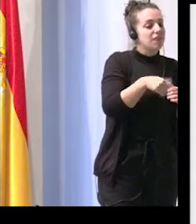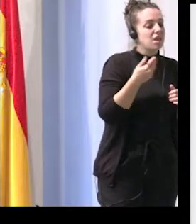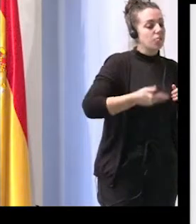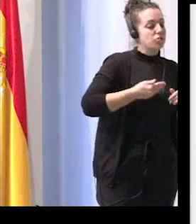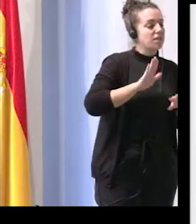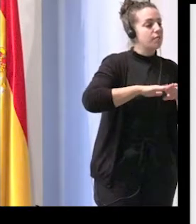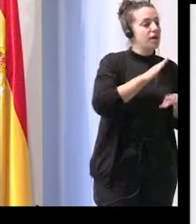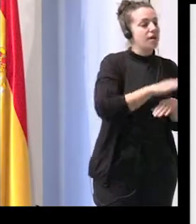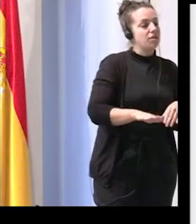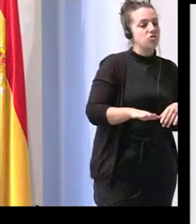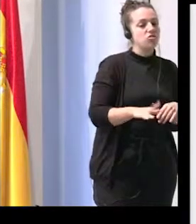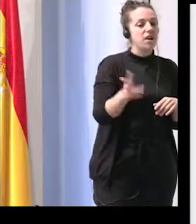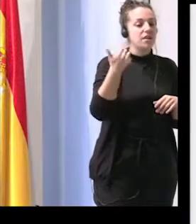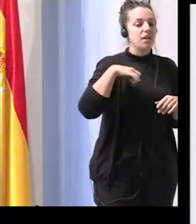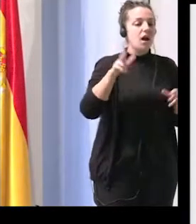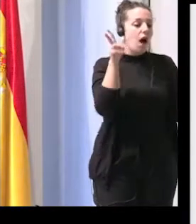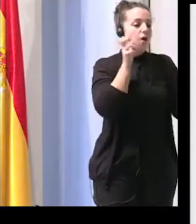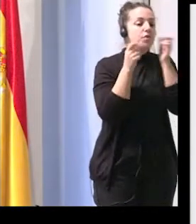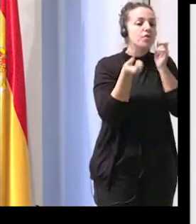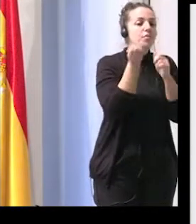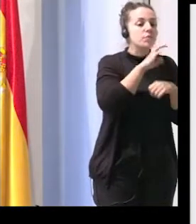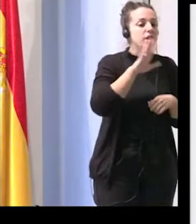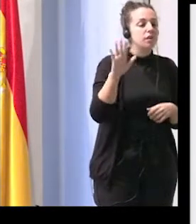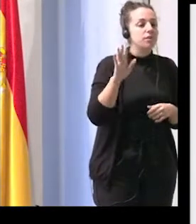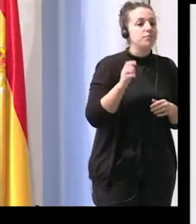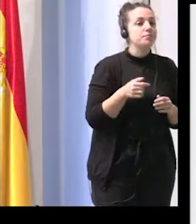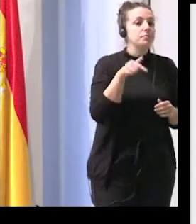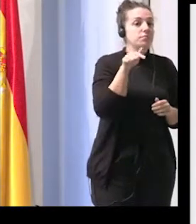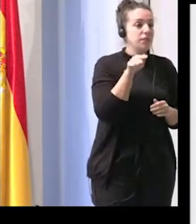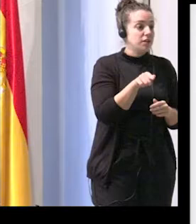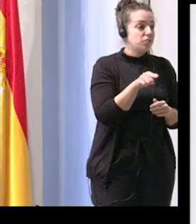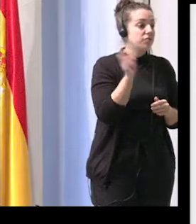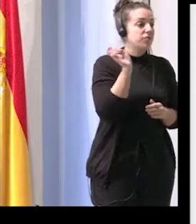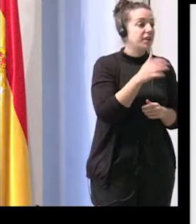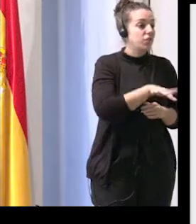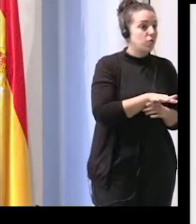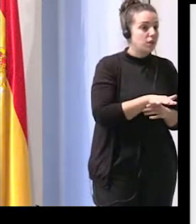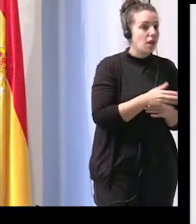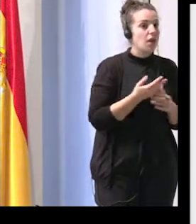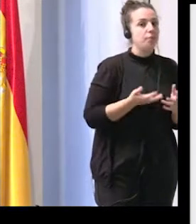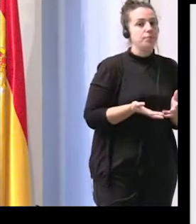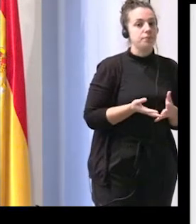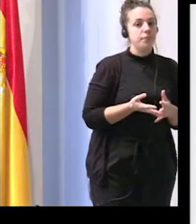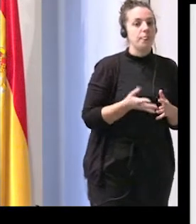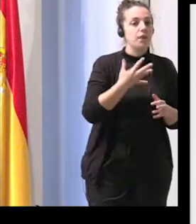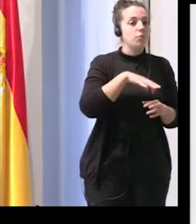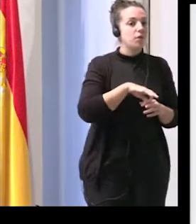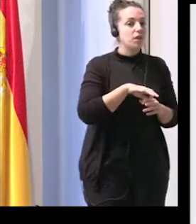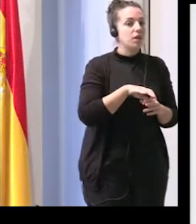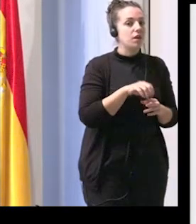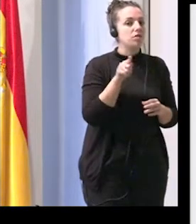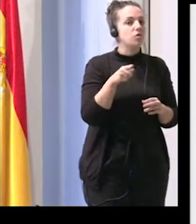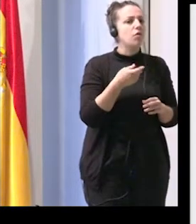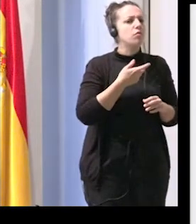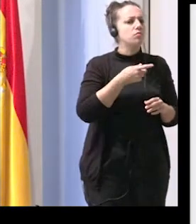hearing. And this came from an understanding of that maybe it's very difficult simply to listen